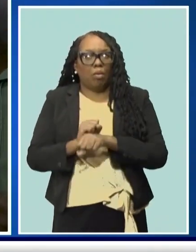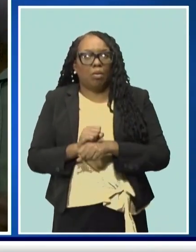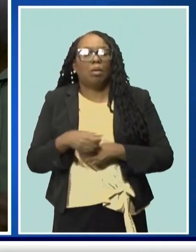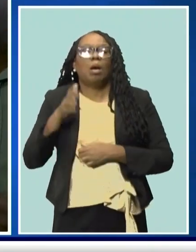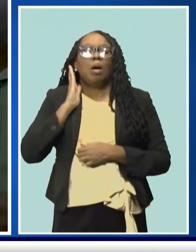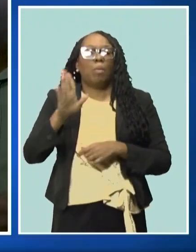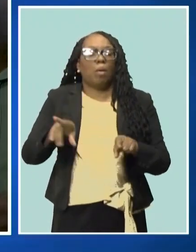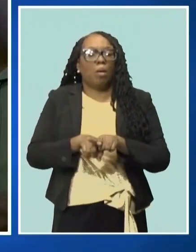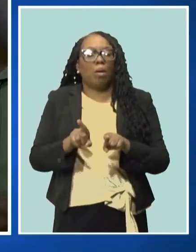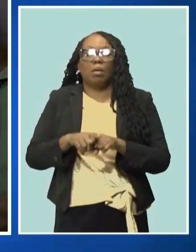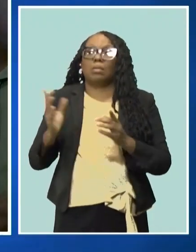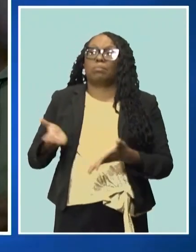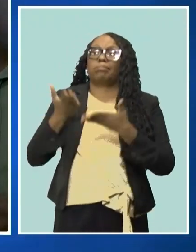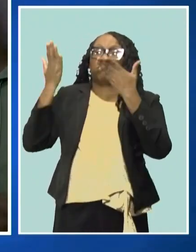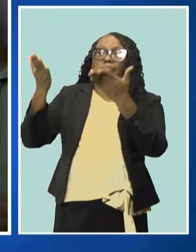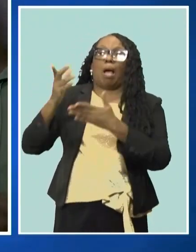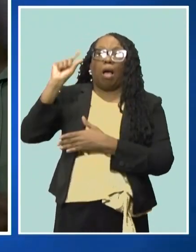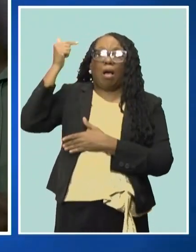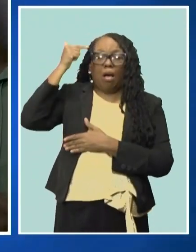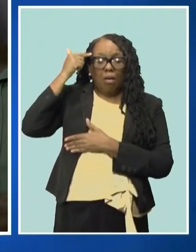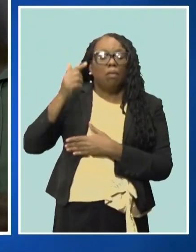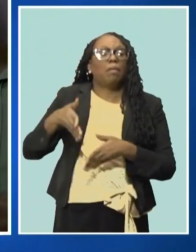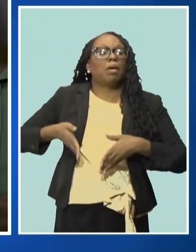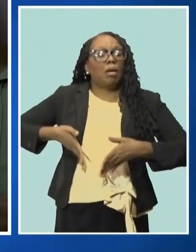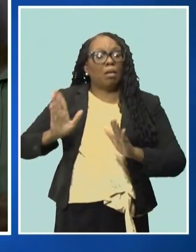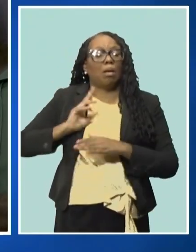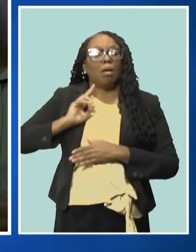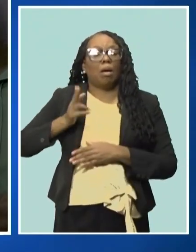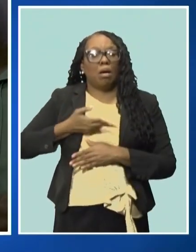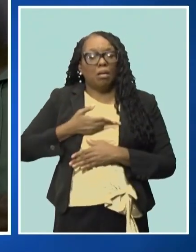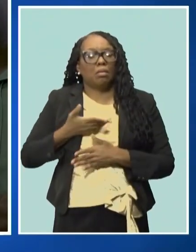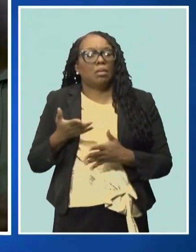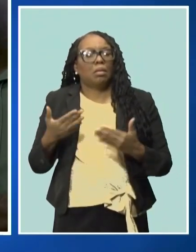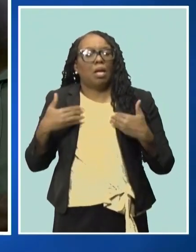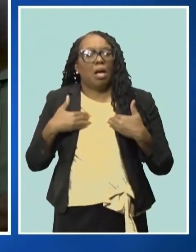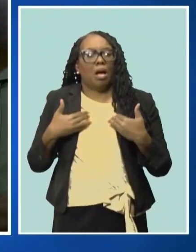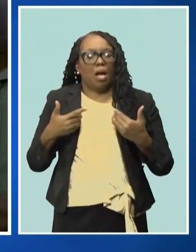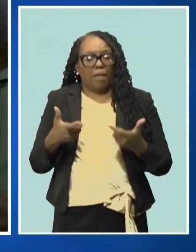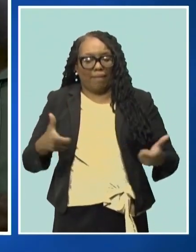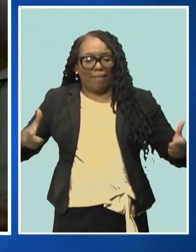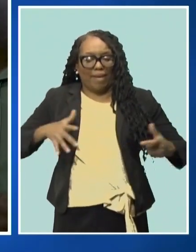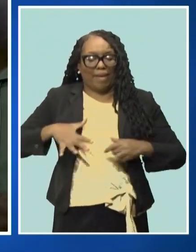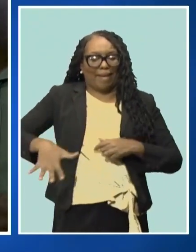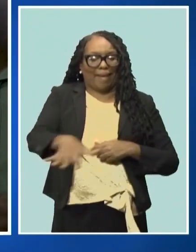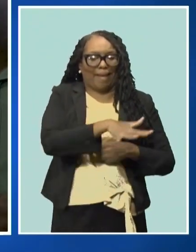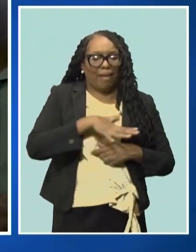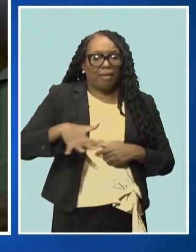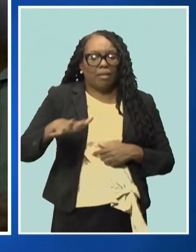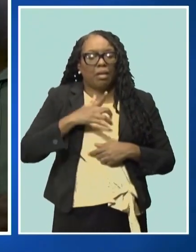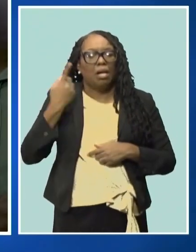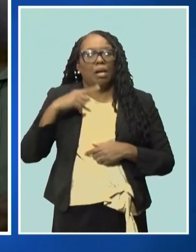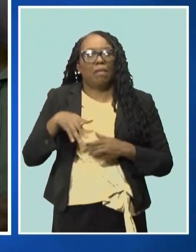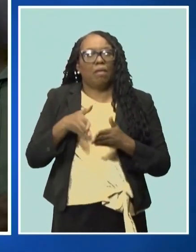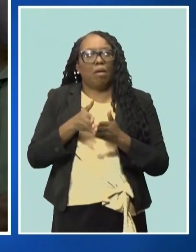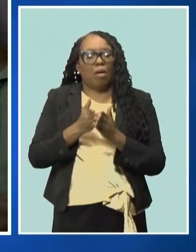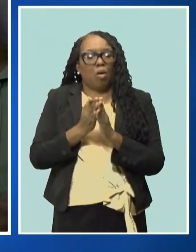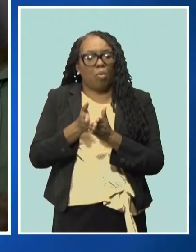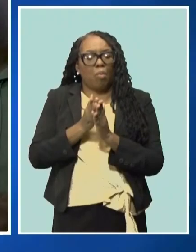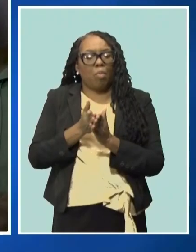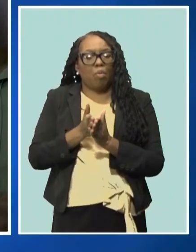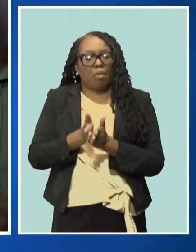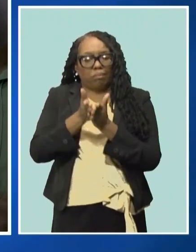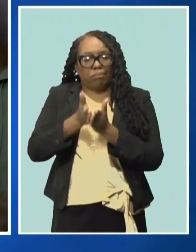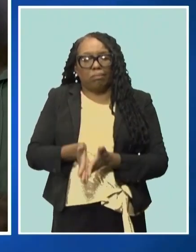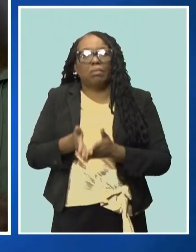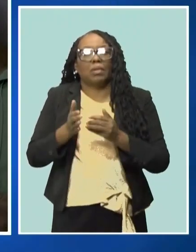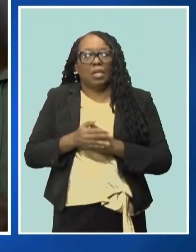allow us to haul up boats properly in Bridgetown. The port has, as part of its master plan, another slipway, a